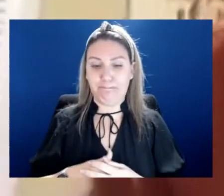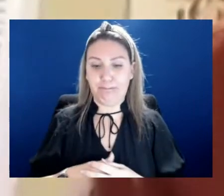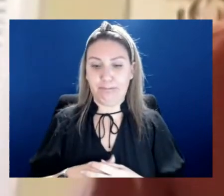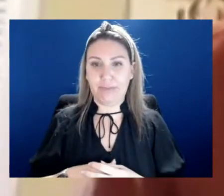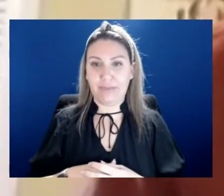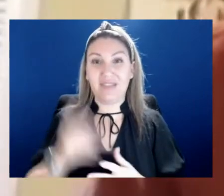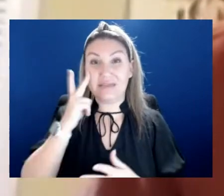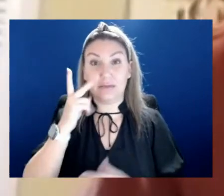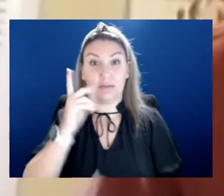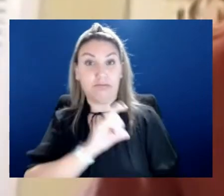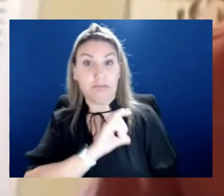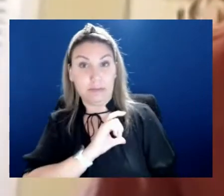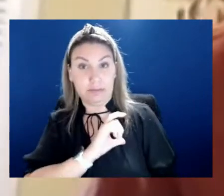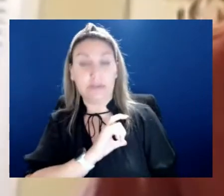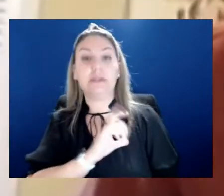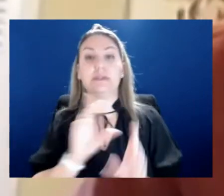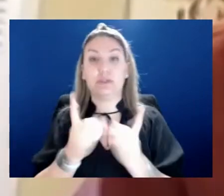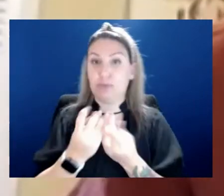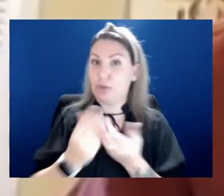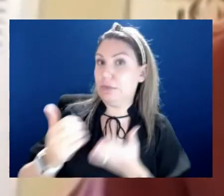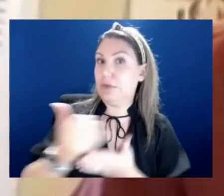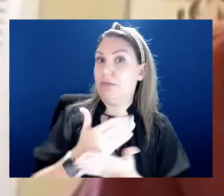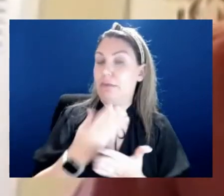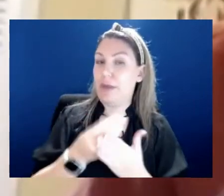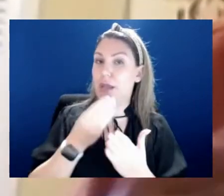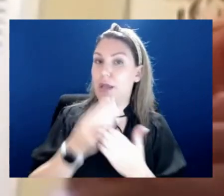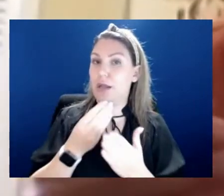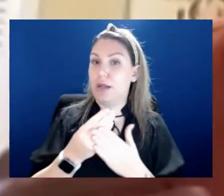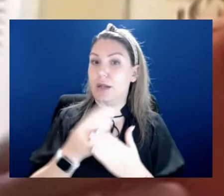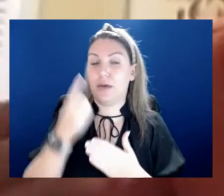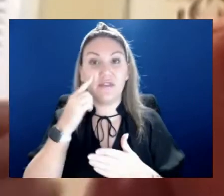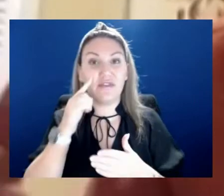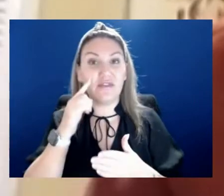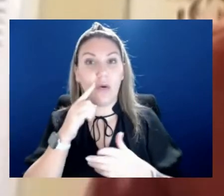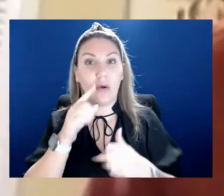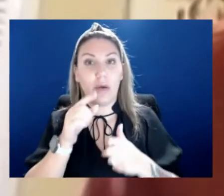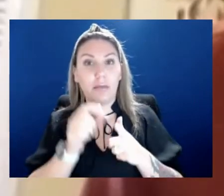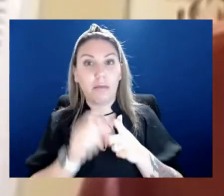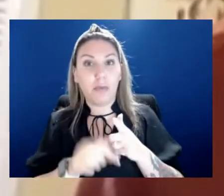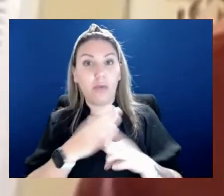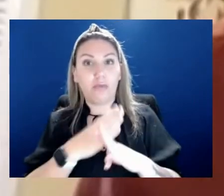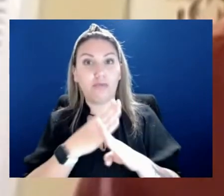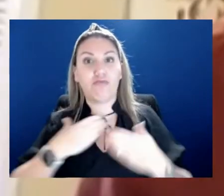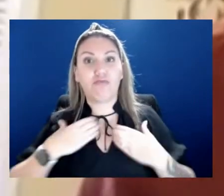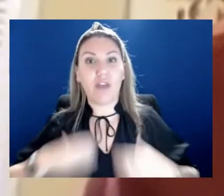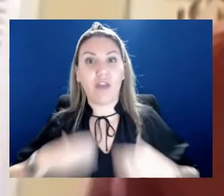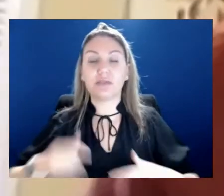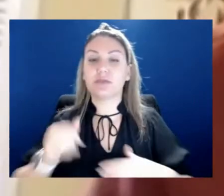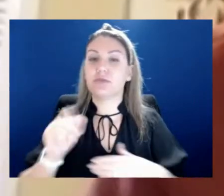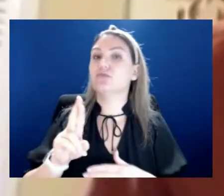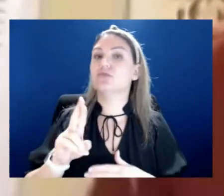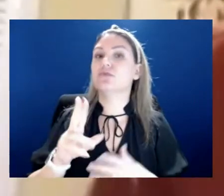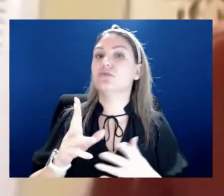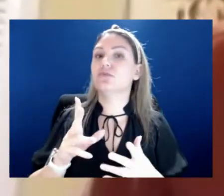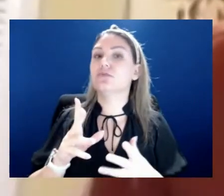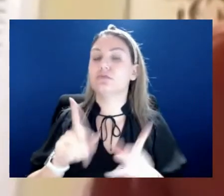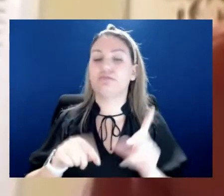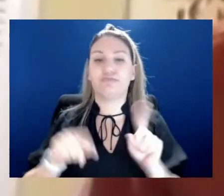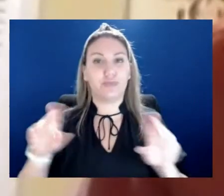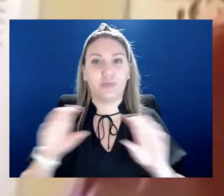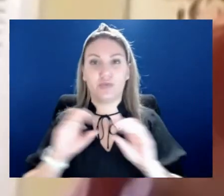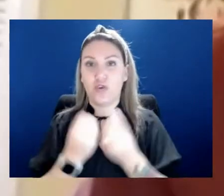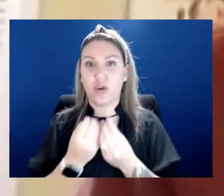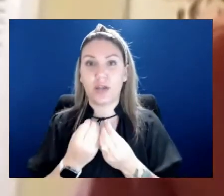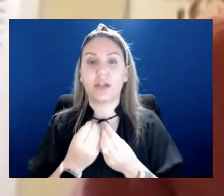departments collecting money for bulletproof vests. I've seen various organizations putting these up